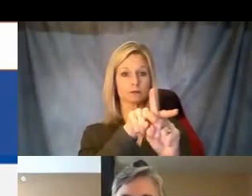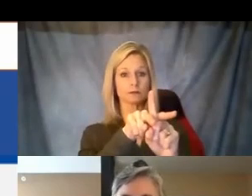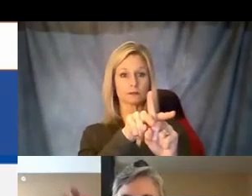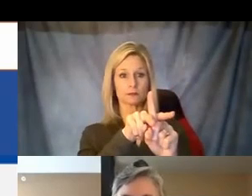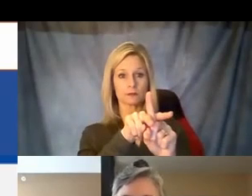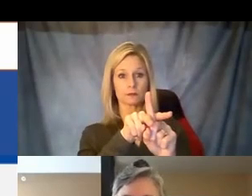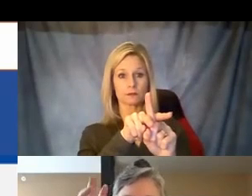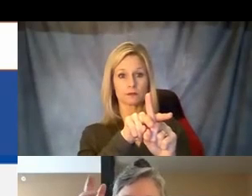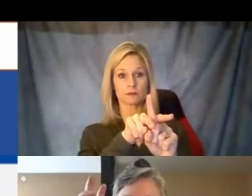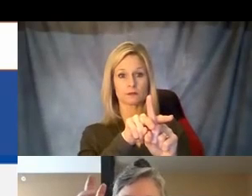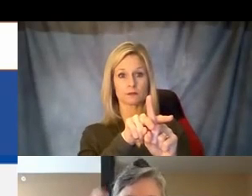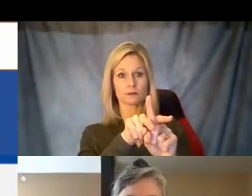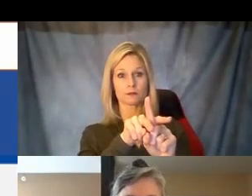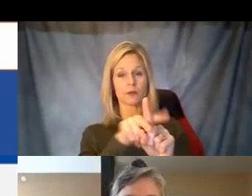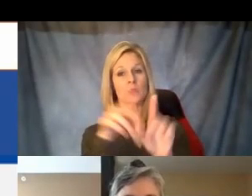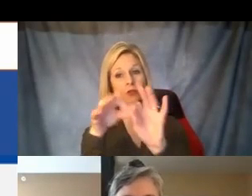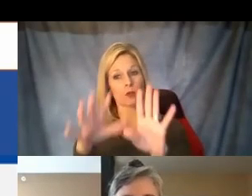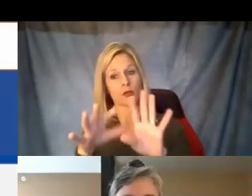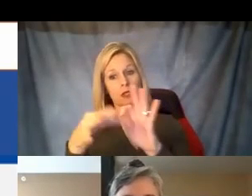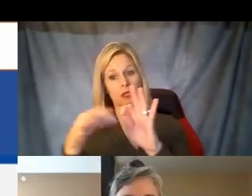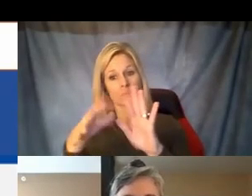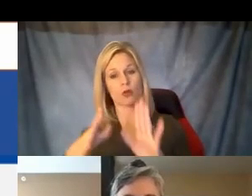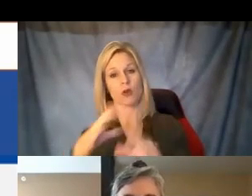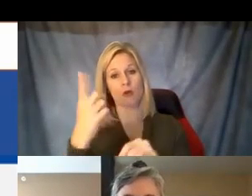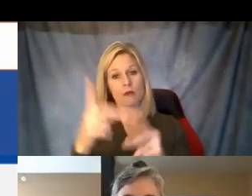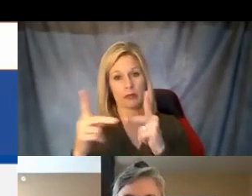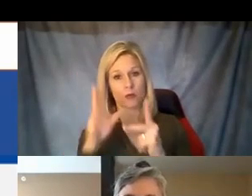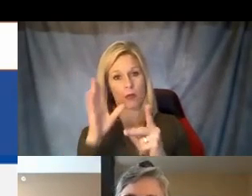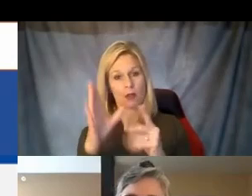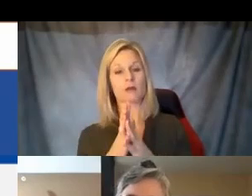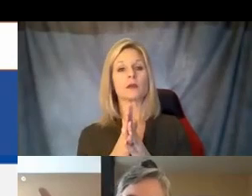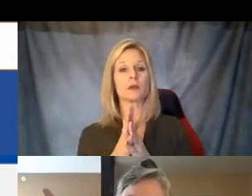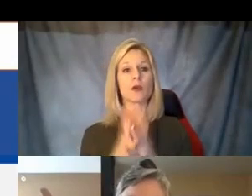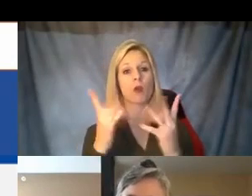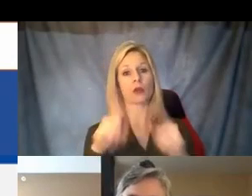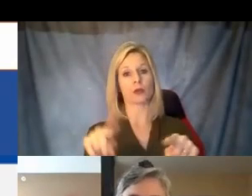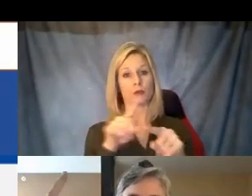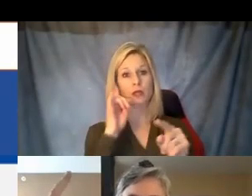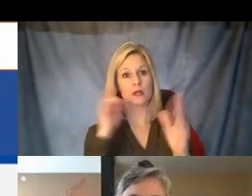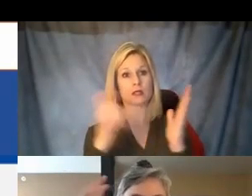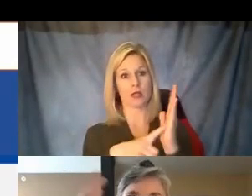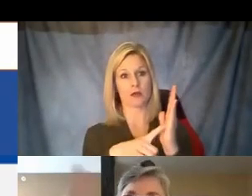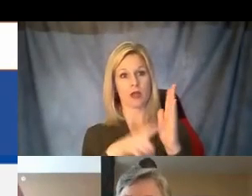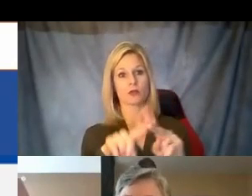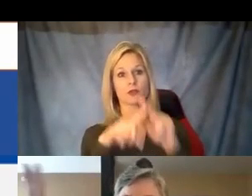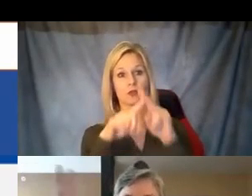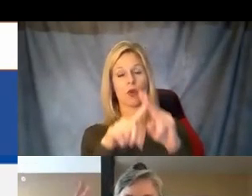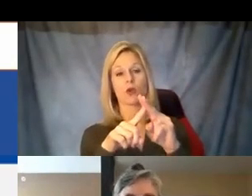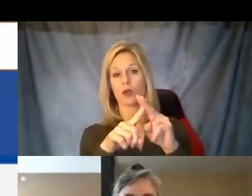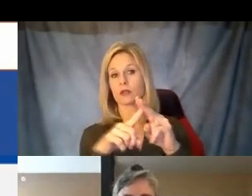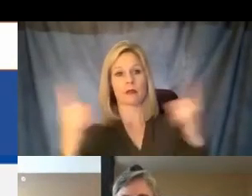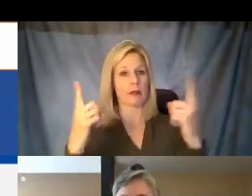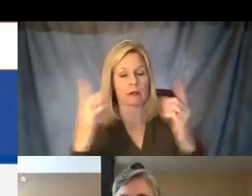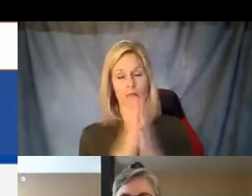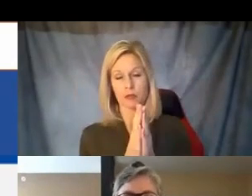the interpreters and the caption are going to be in one space. We want you to identify a starting something. What's